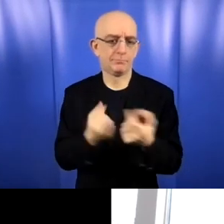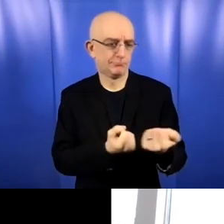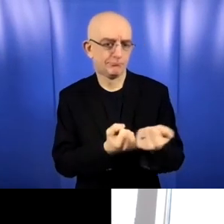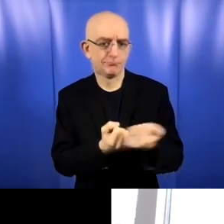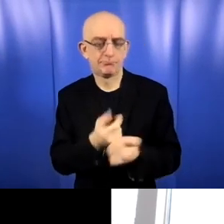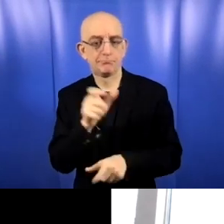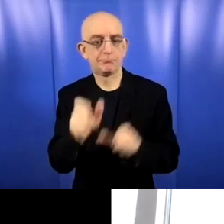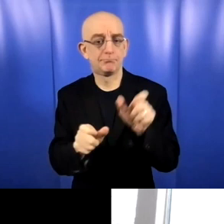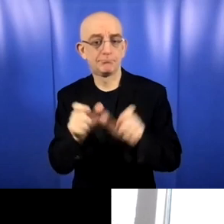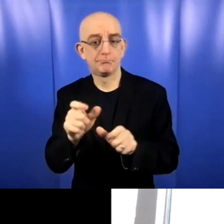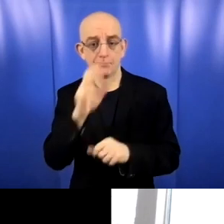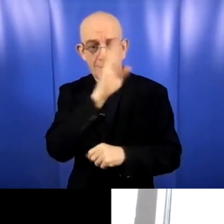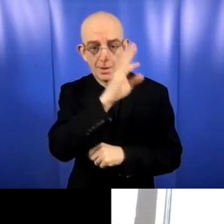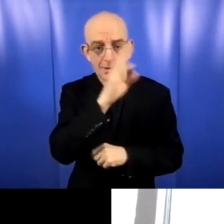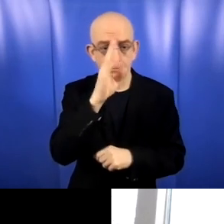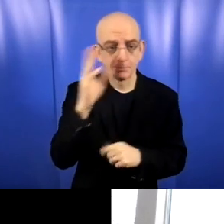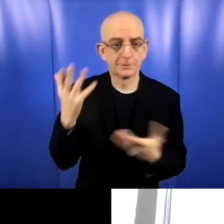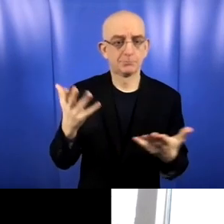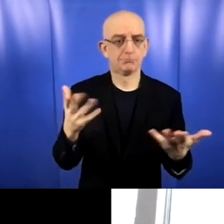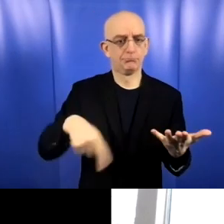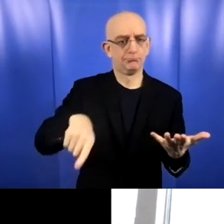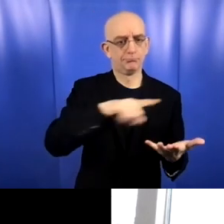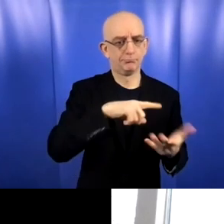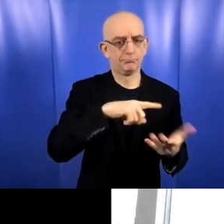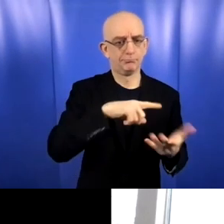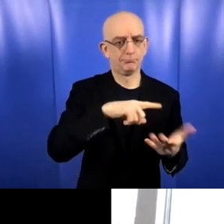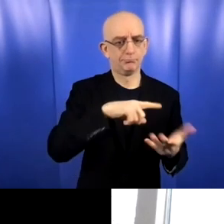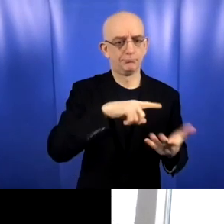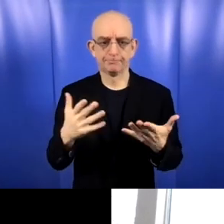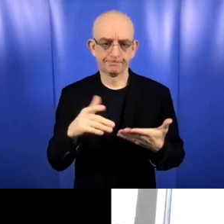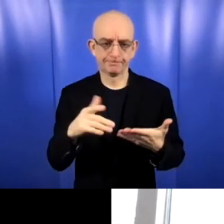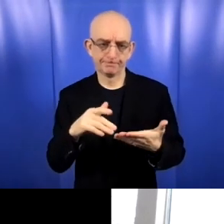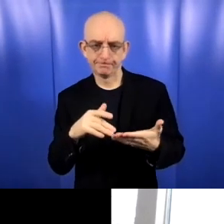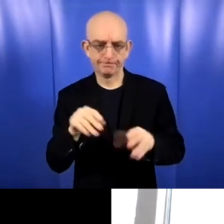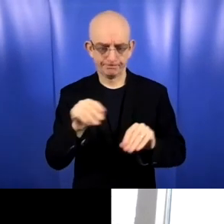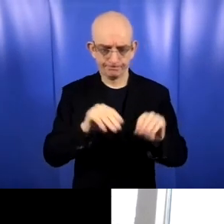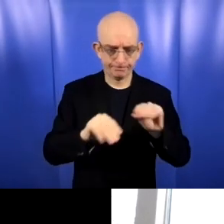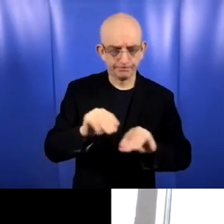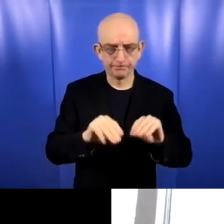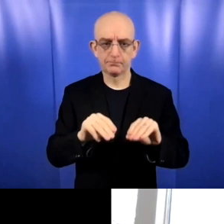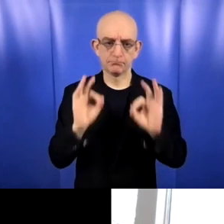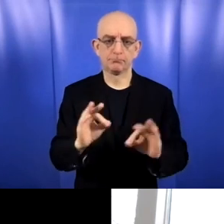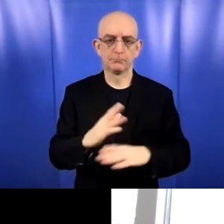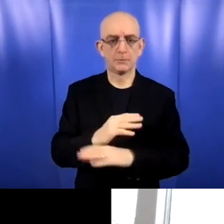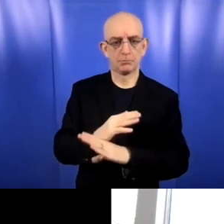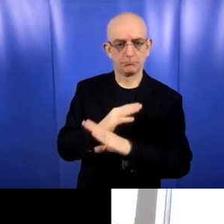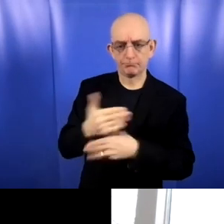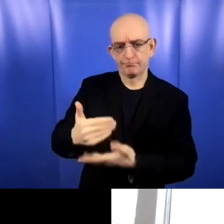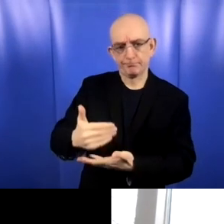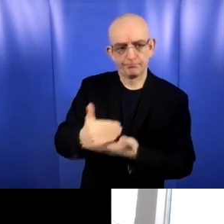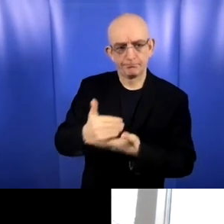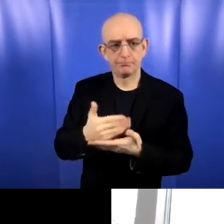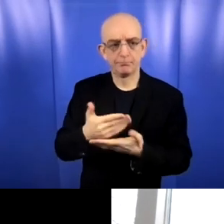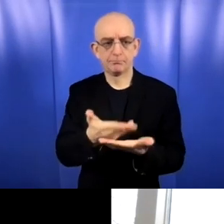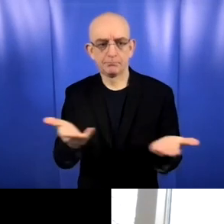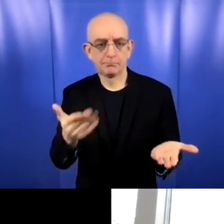of refugees worldwide and reflecting their perspectives and experience. Throughout its 70 years,